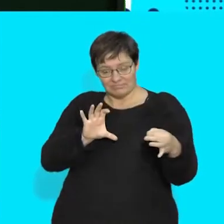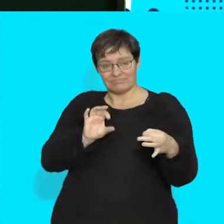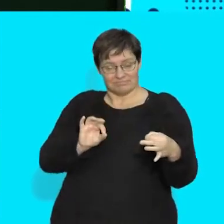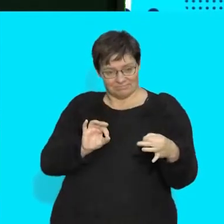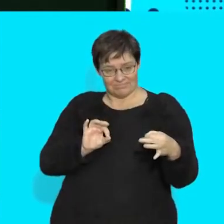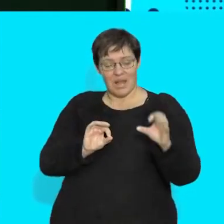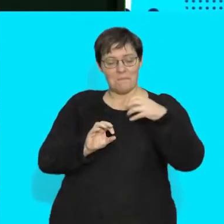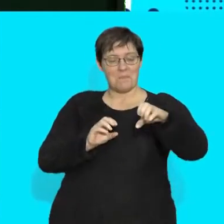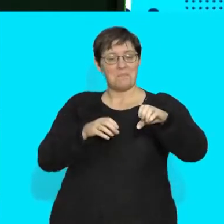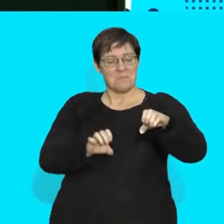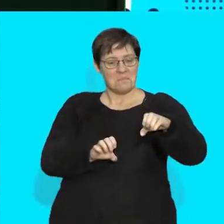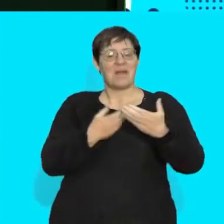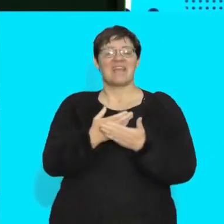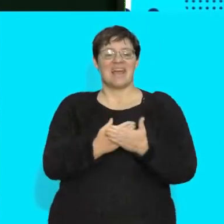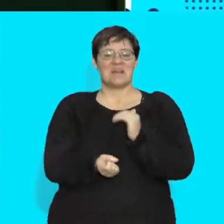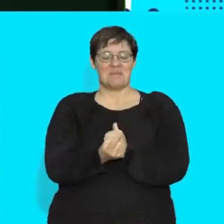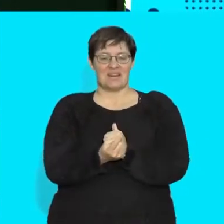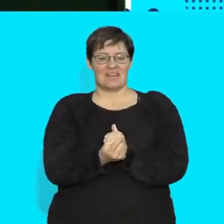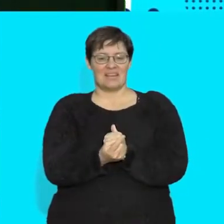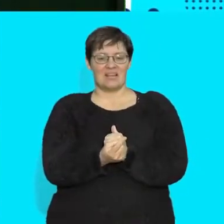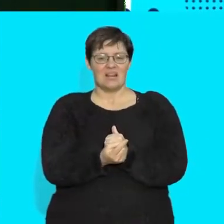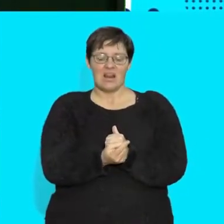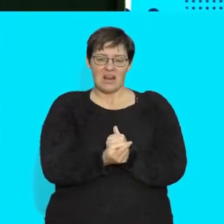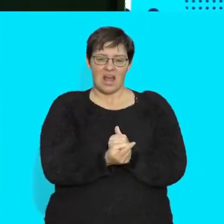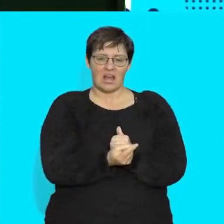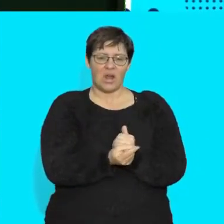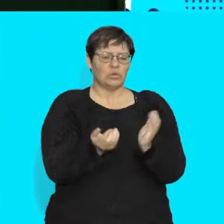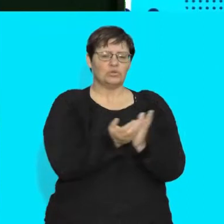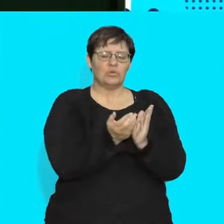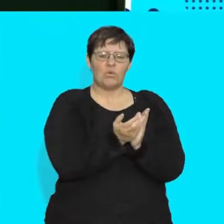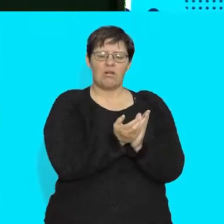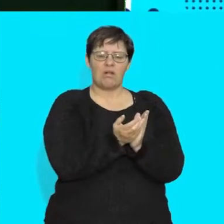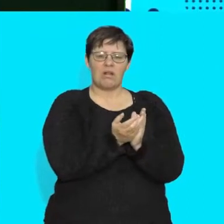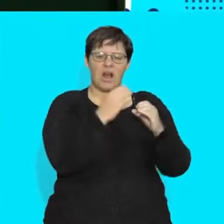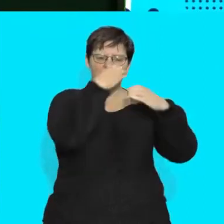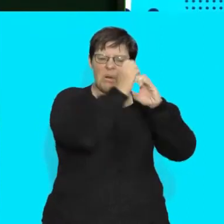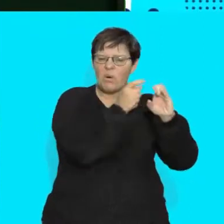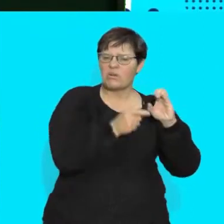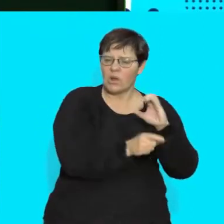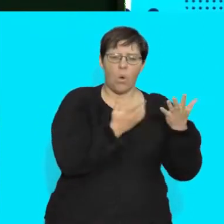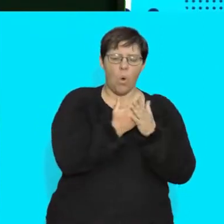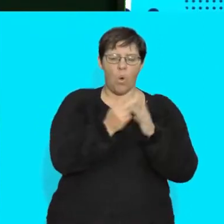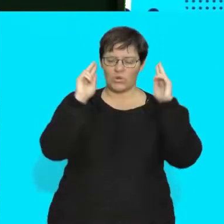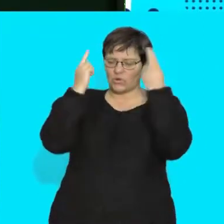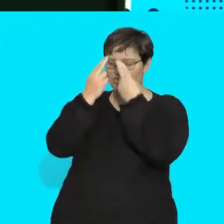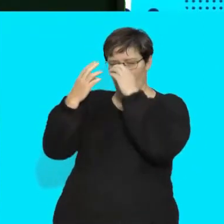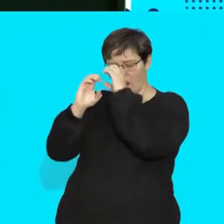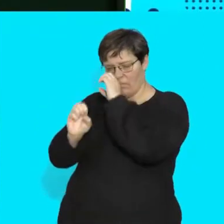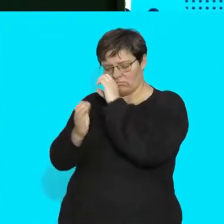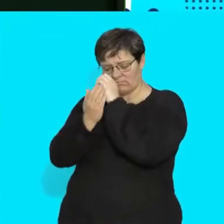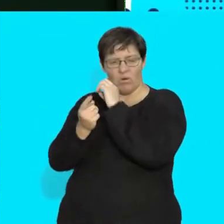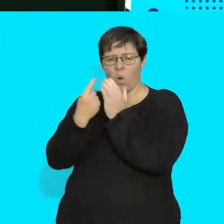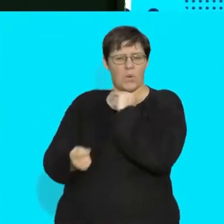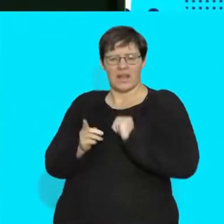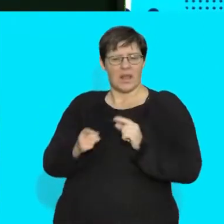elements. And we can do this not only in a small scale in a school laboratory or in a university laboratory even,